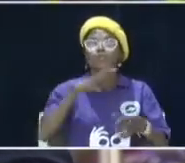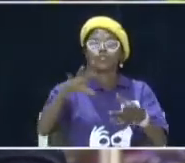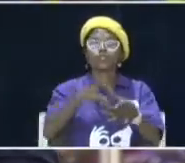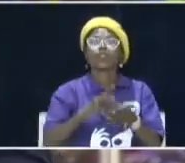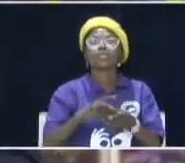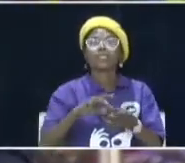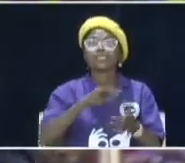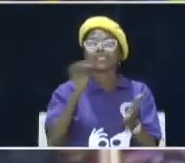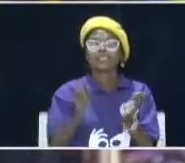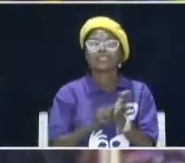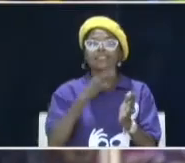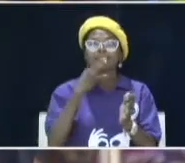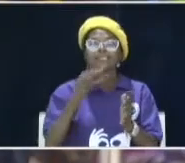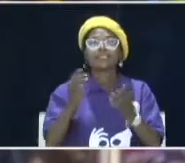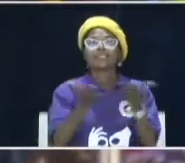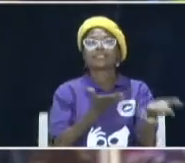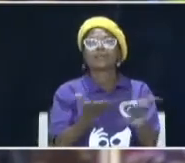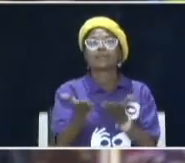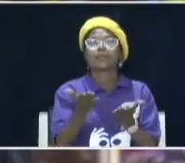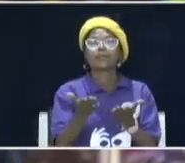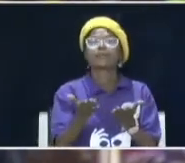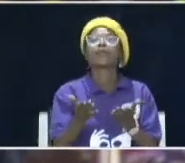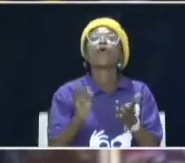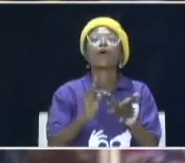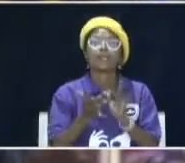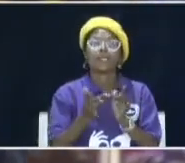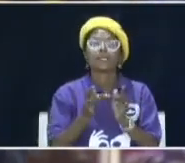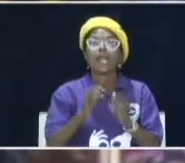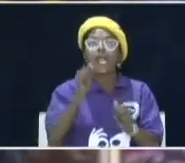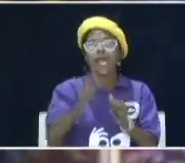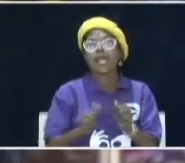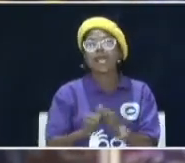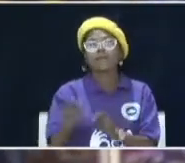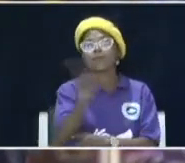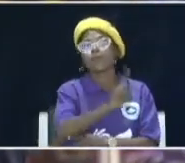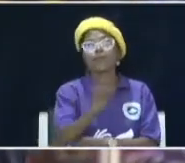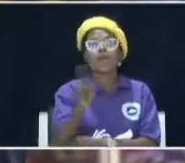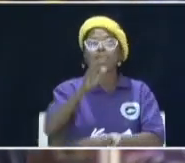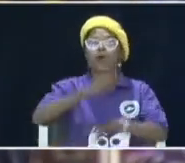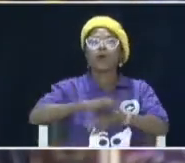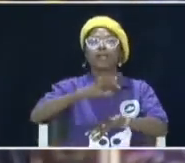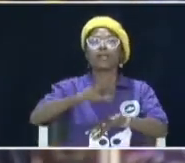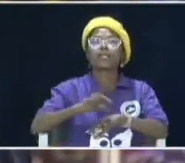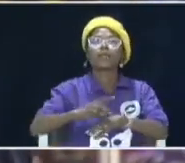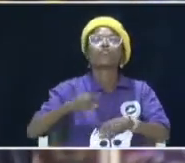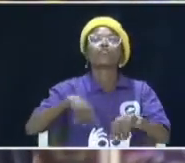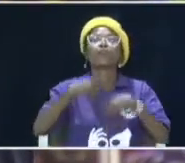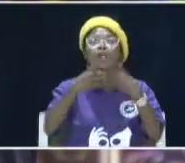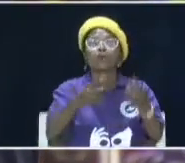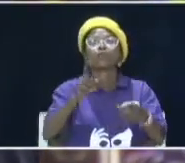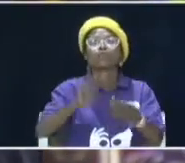from anywhere, all over the nations of the earth, you can go to